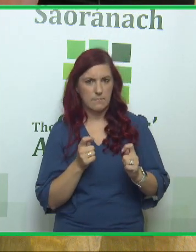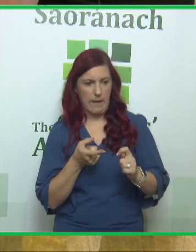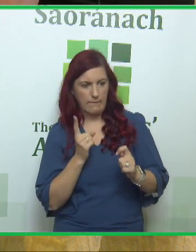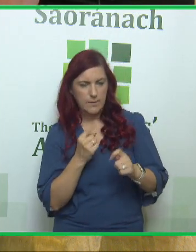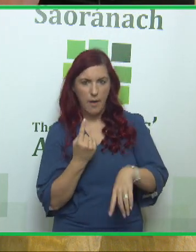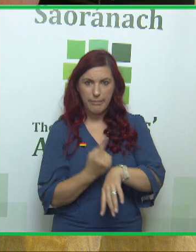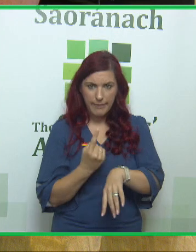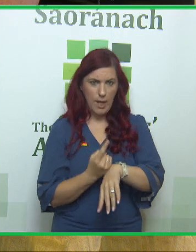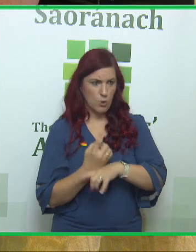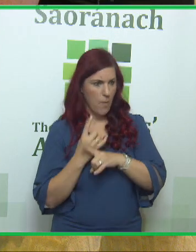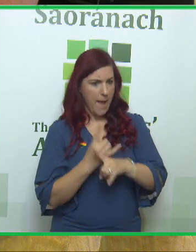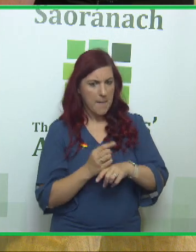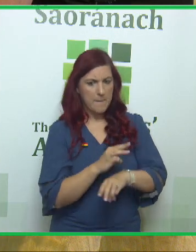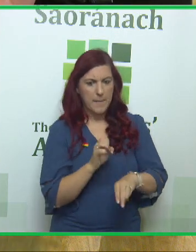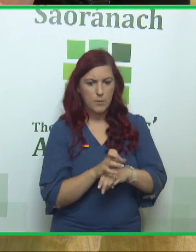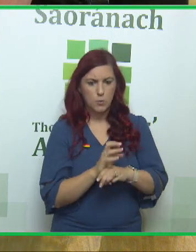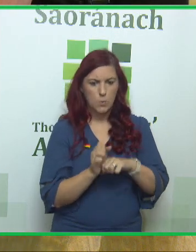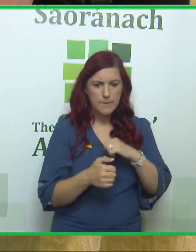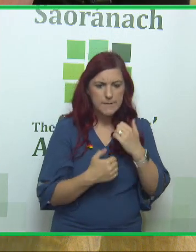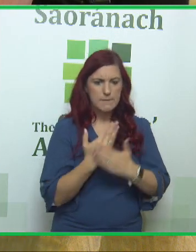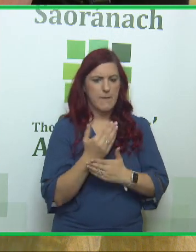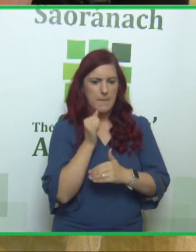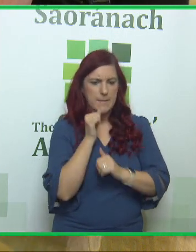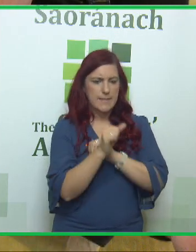people develop skills for recovery.